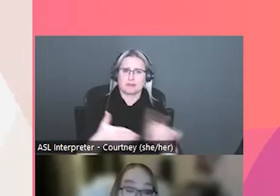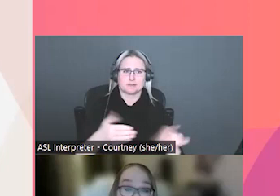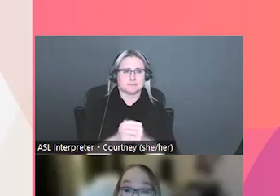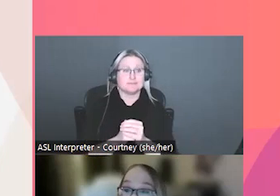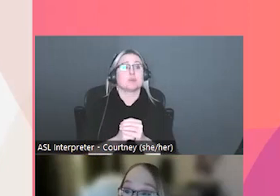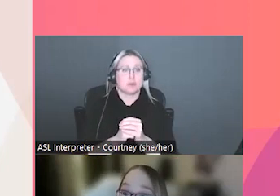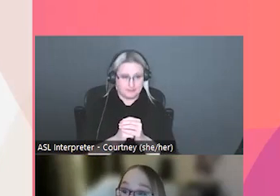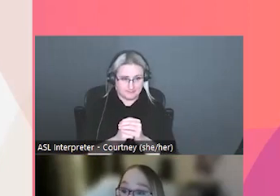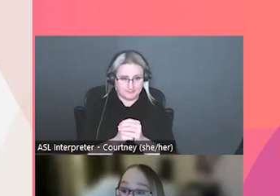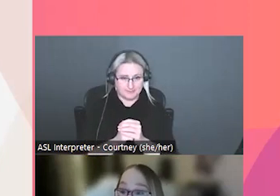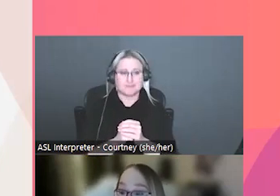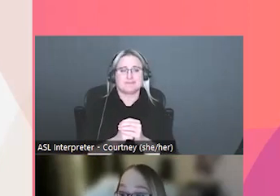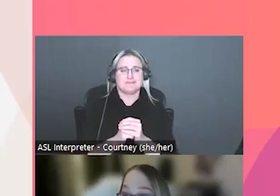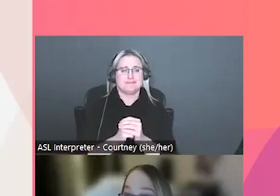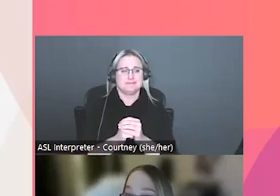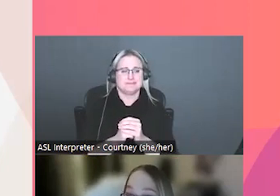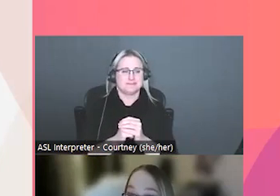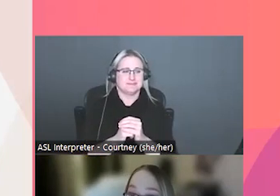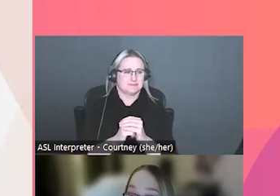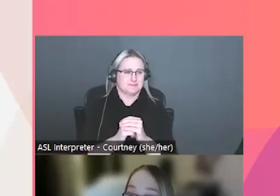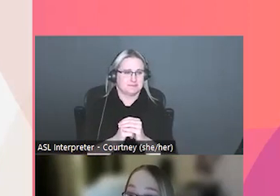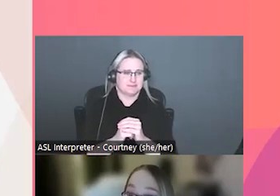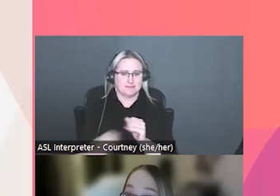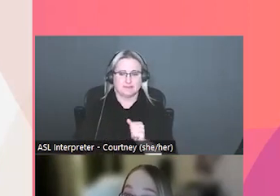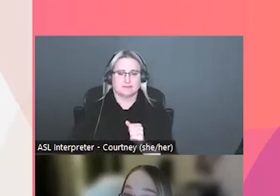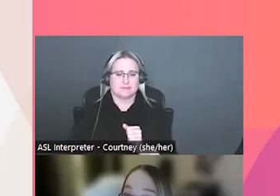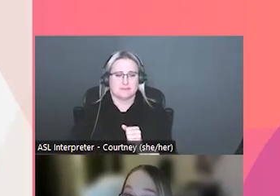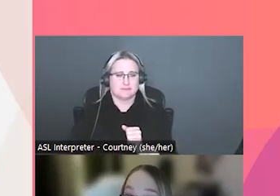Apologies. Okay. I